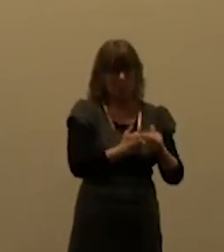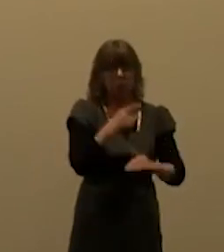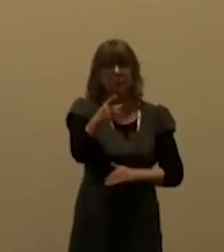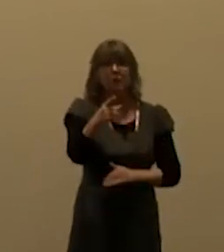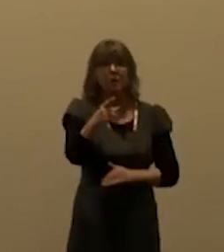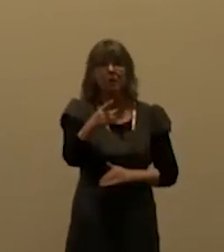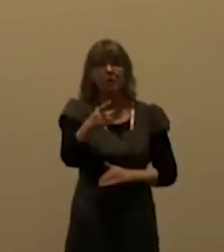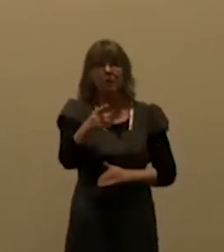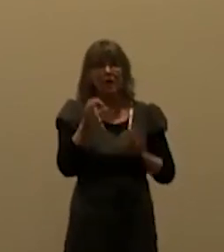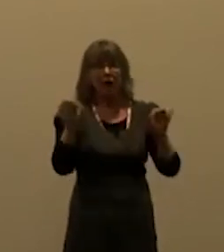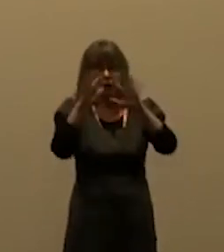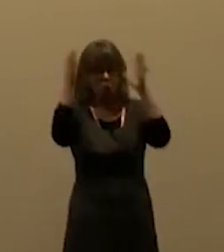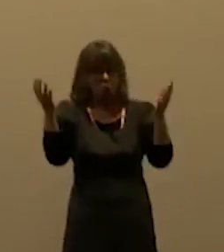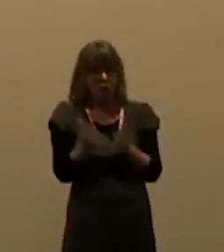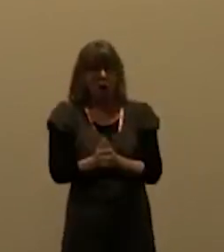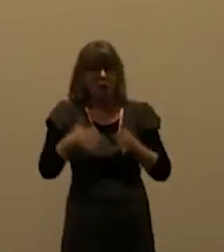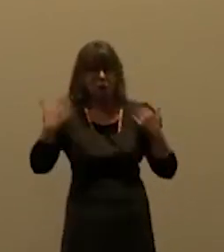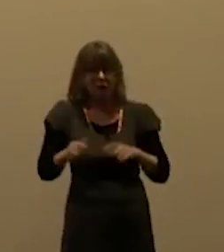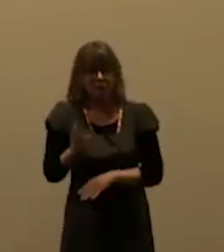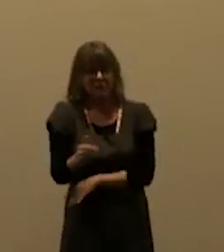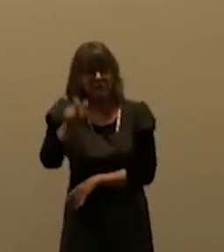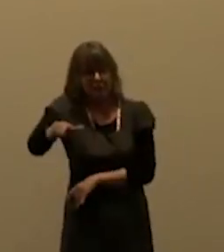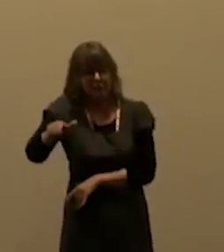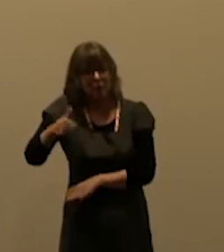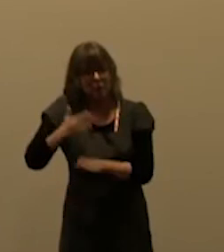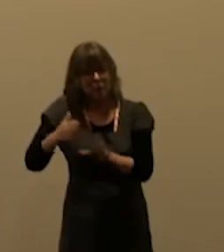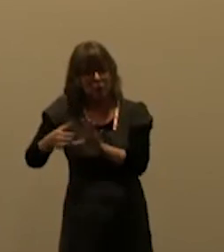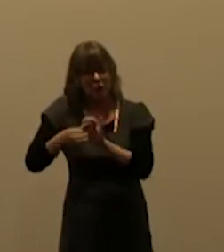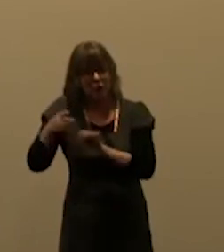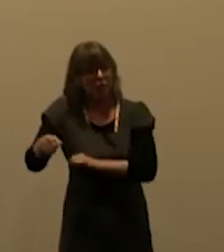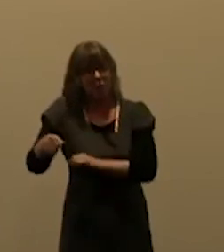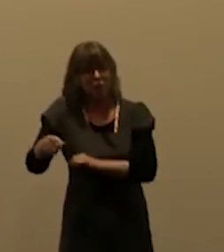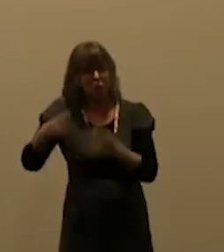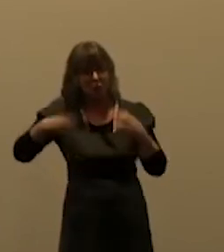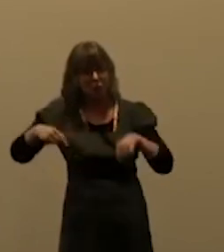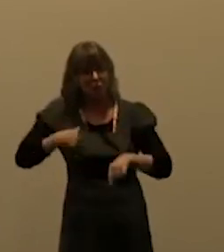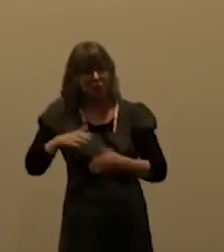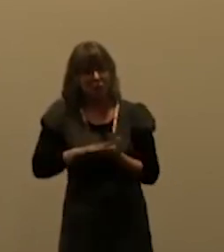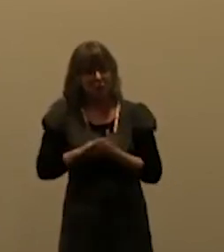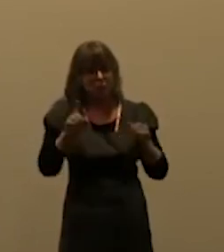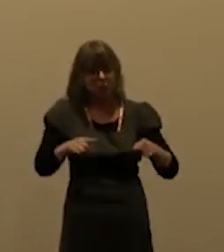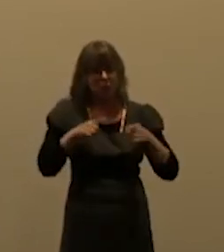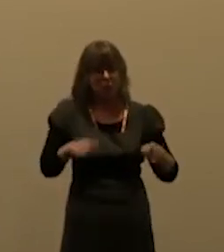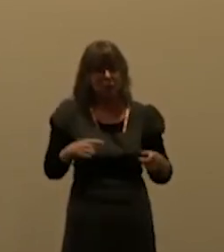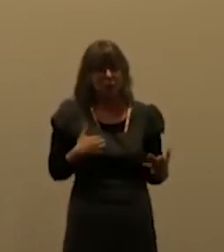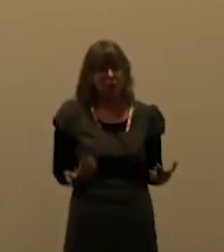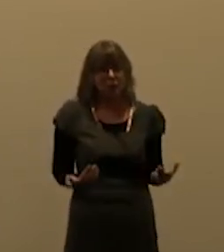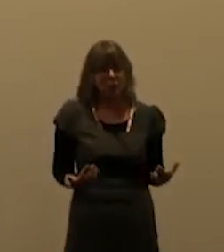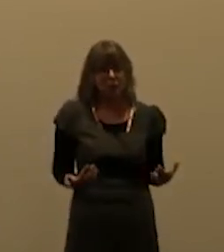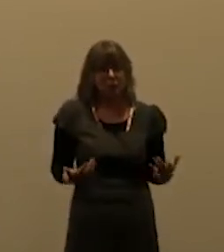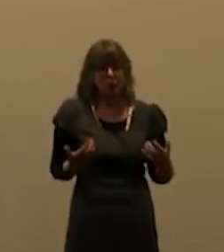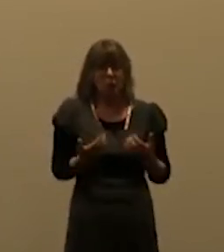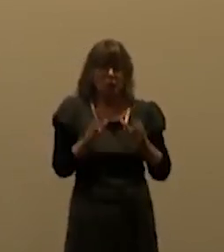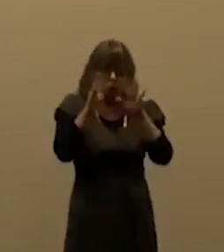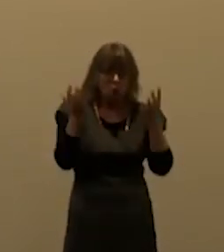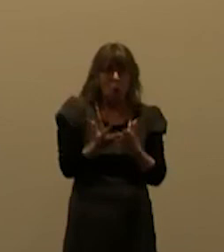ideal world, brilliant, but some of the customers work with, because they don't have that permission around the flow, so they almost expect it from us, and we don't change it, we're not global